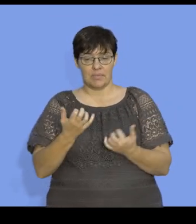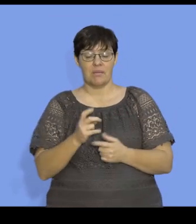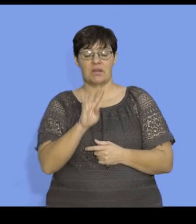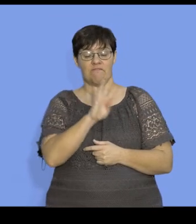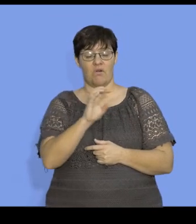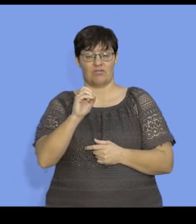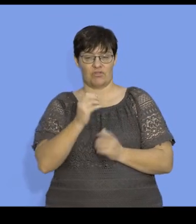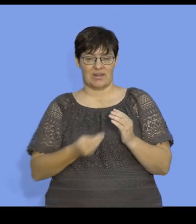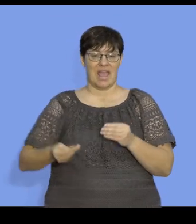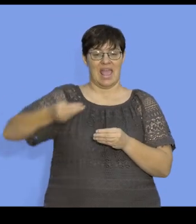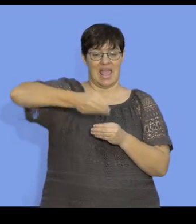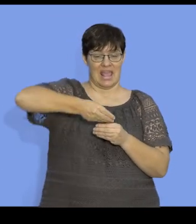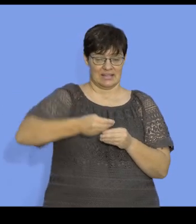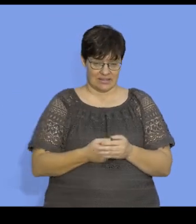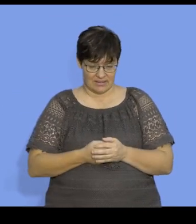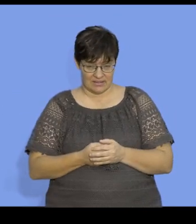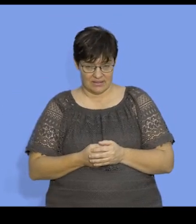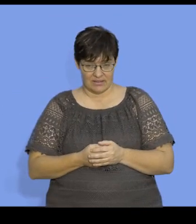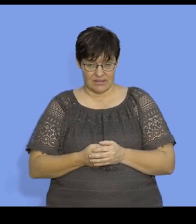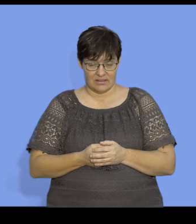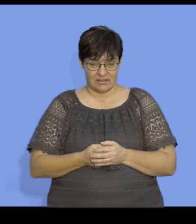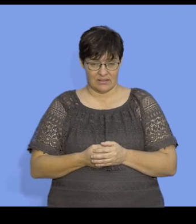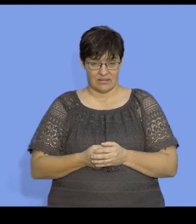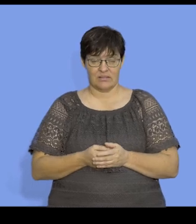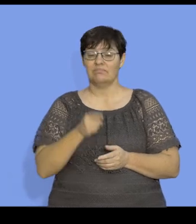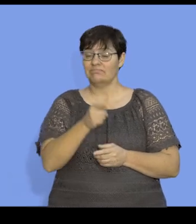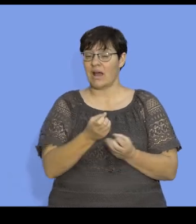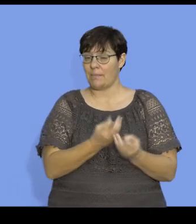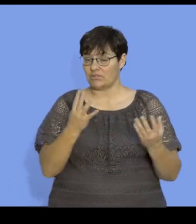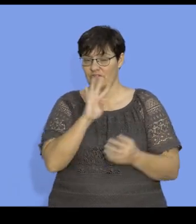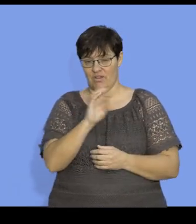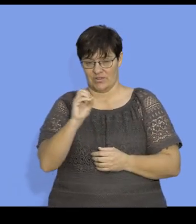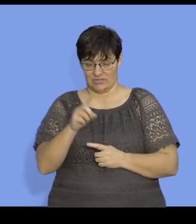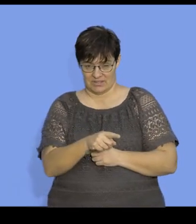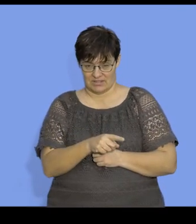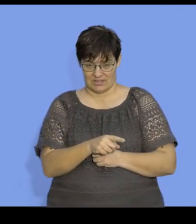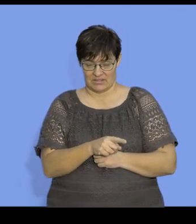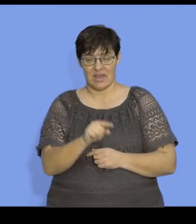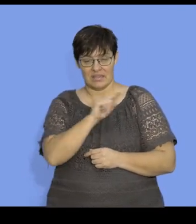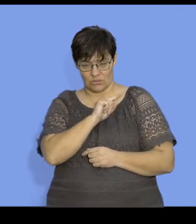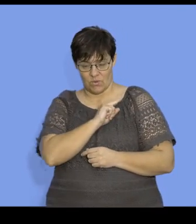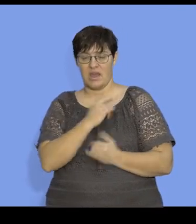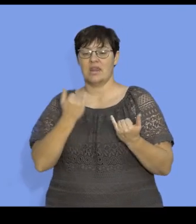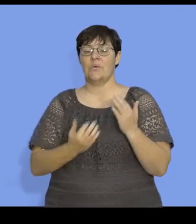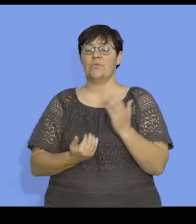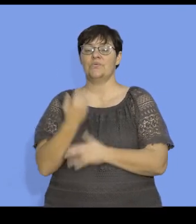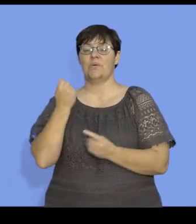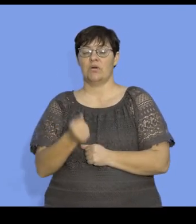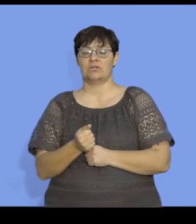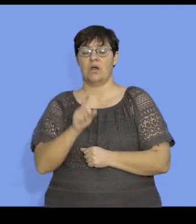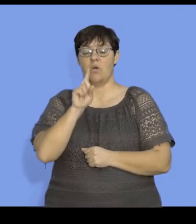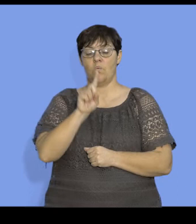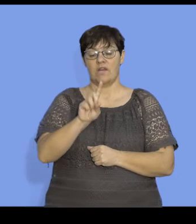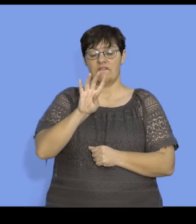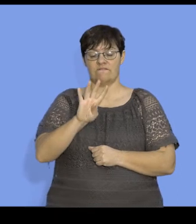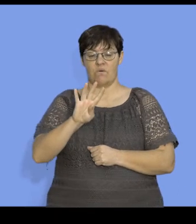the new equipment's depreciation was the 400 Rand. Therefore, you add the 400 Rand and